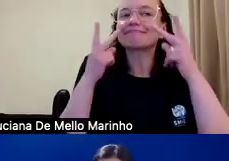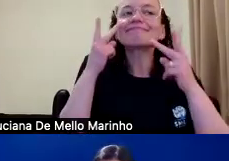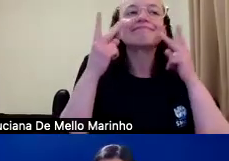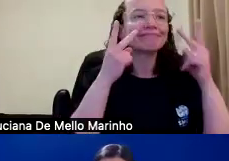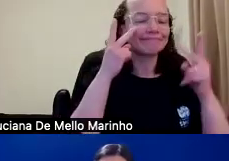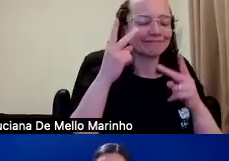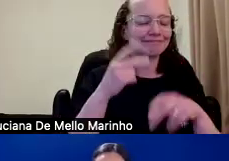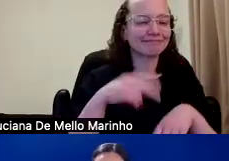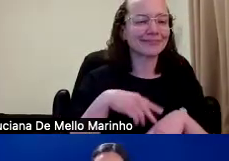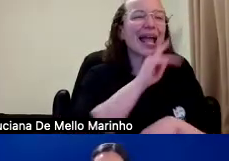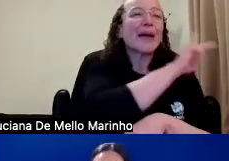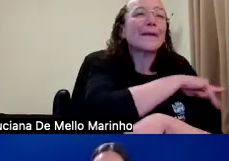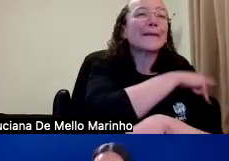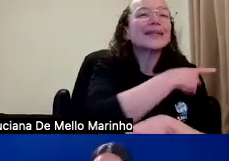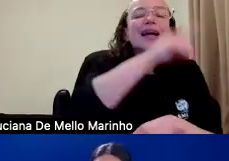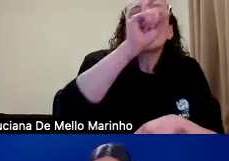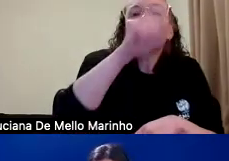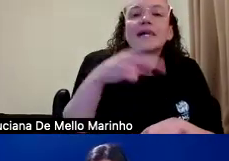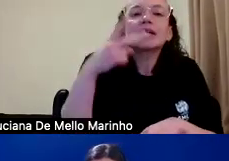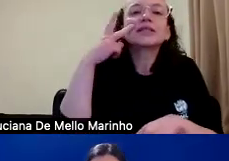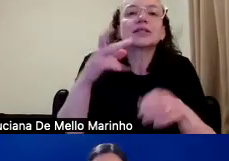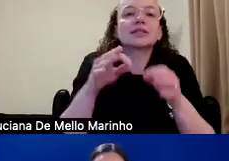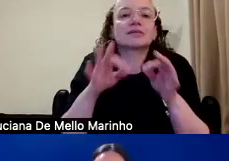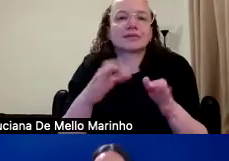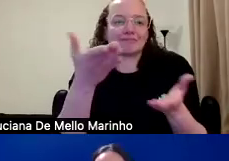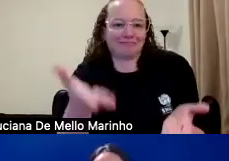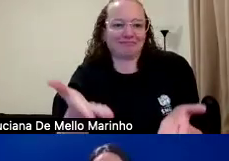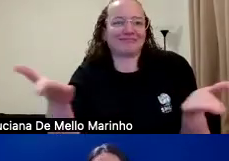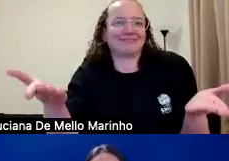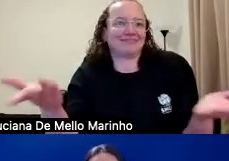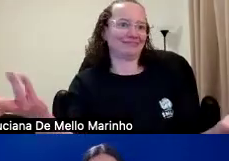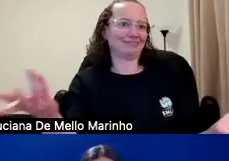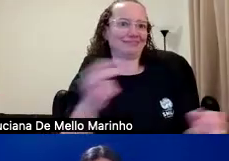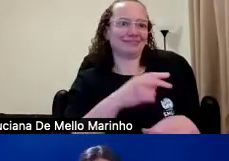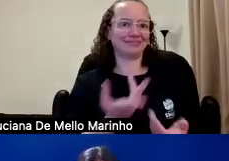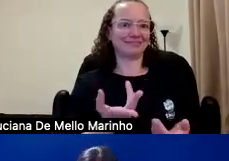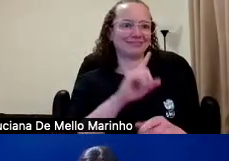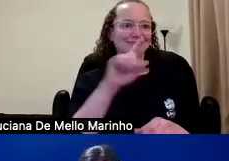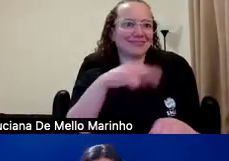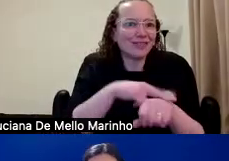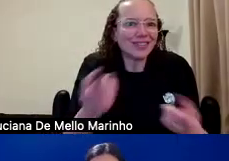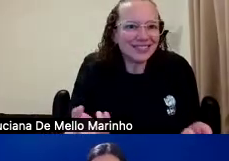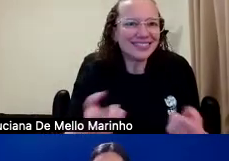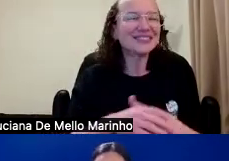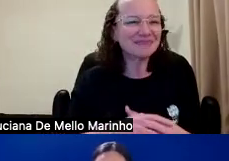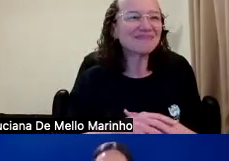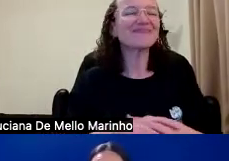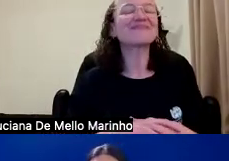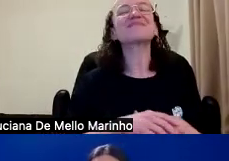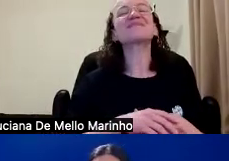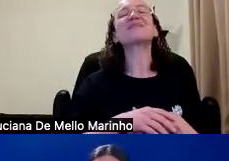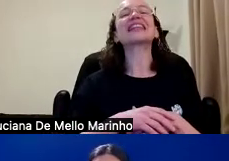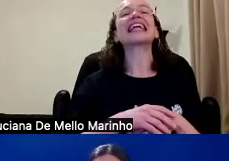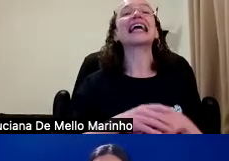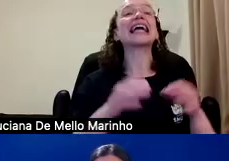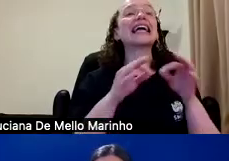one is to be visual. So the patient needs to be able to see the interpreter there. And of course,